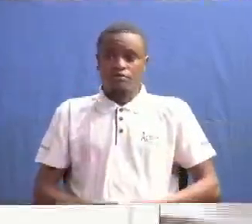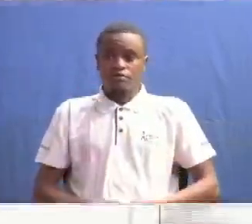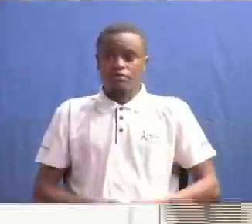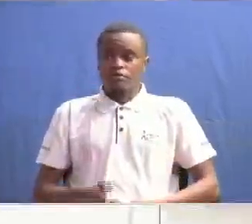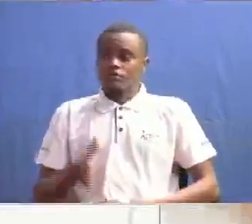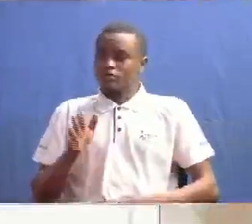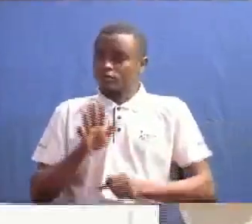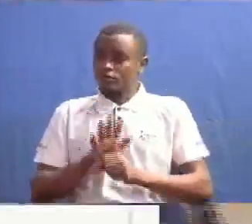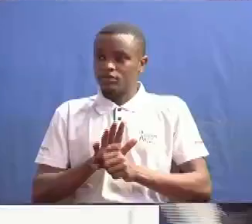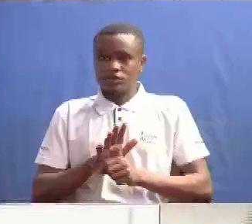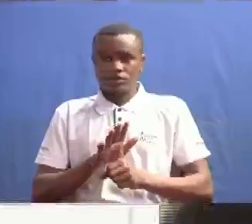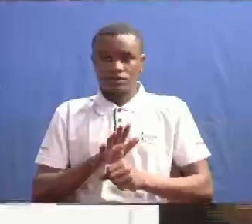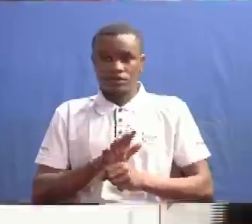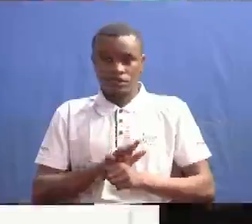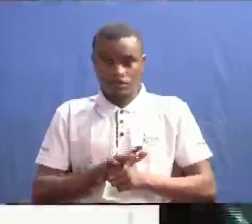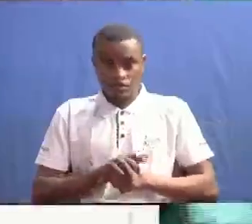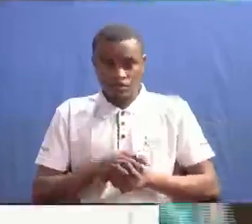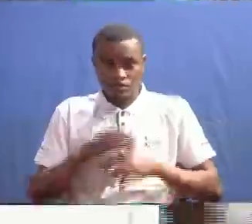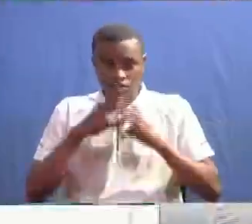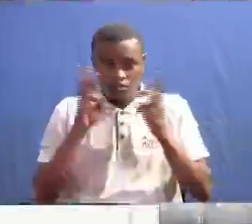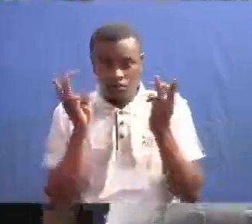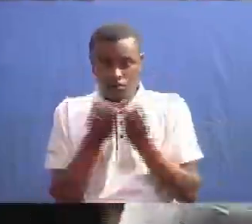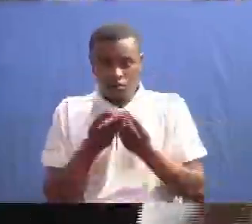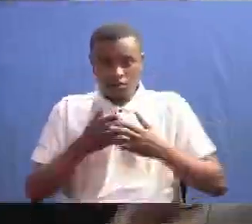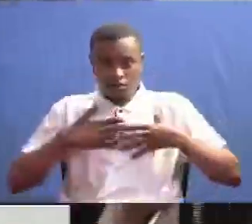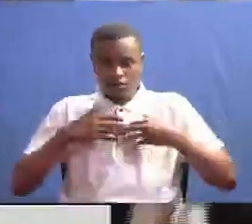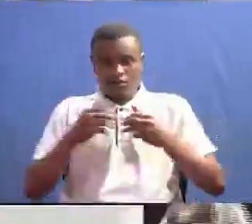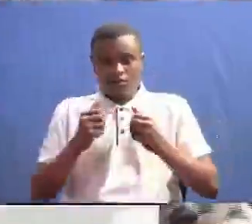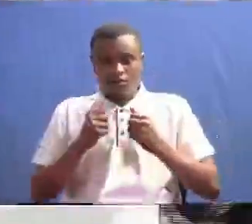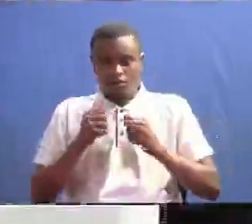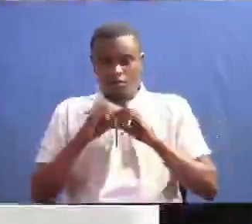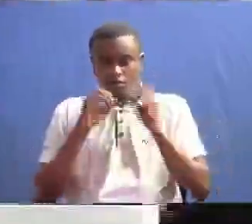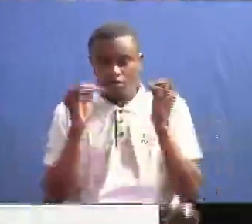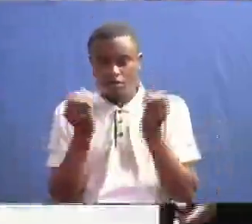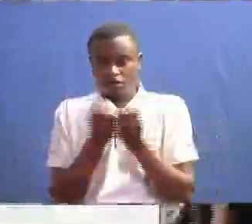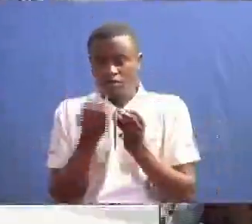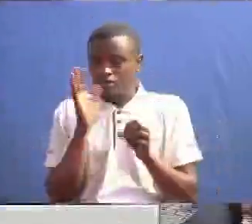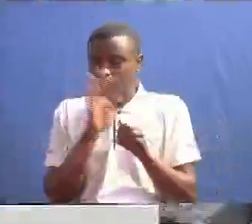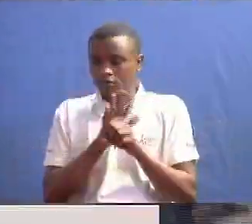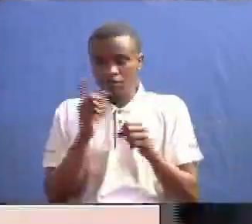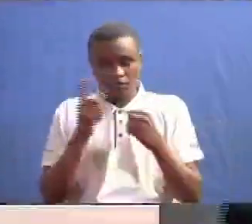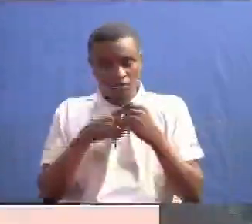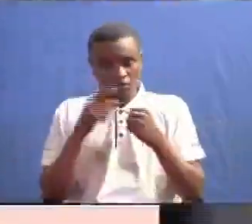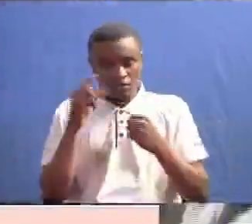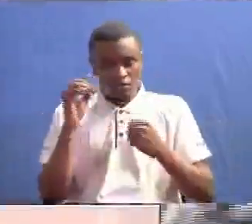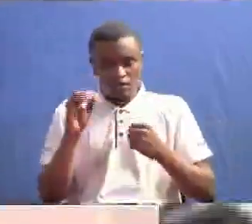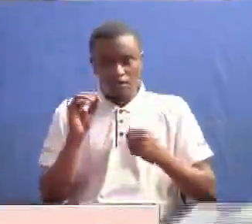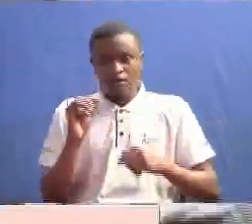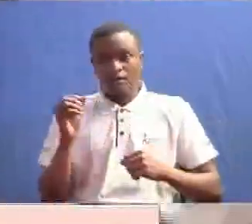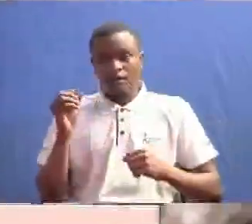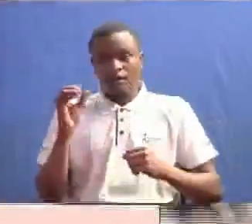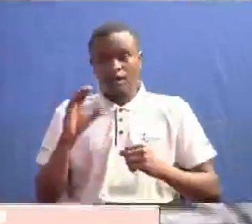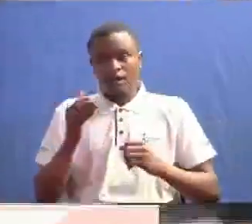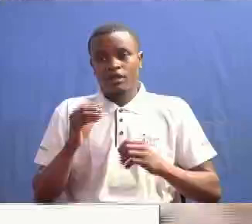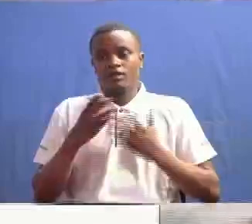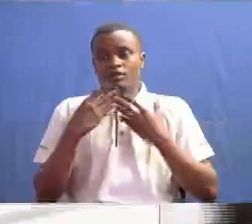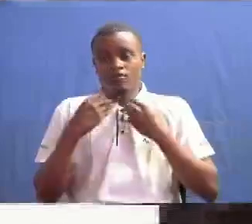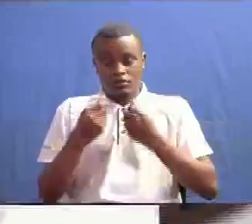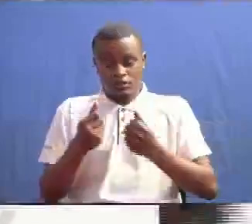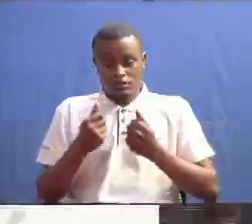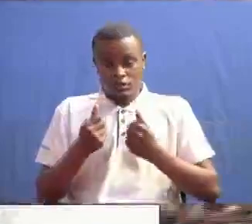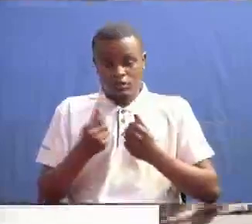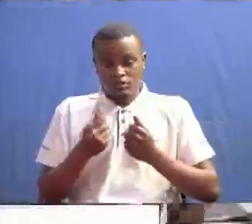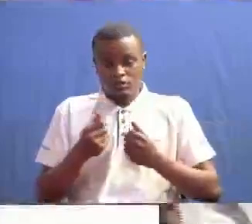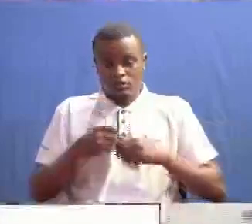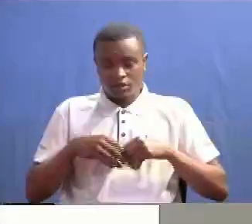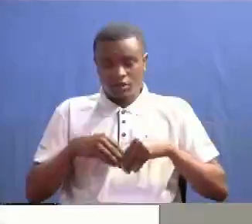millions, and the World Health Organization estimates that 60% of childhood cases are preventable, mainly linked to